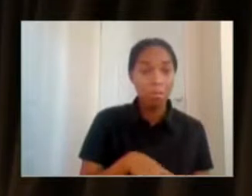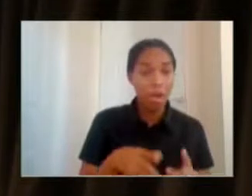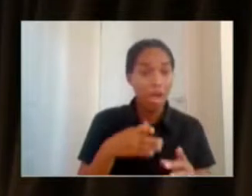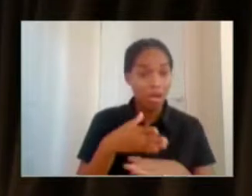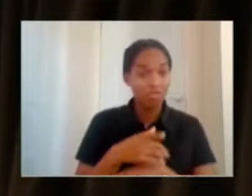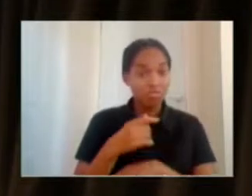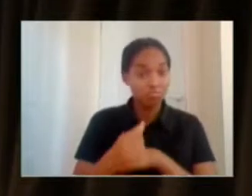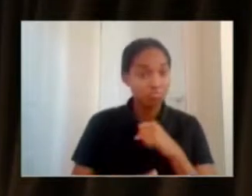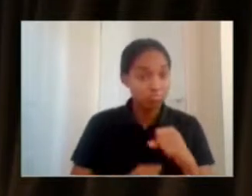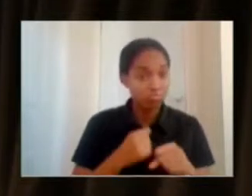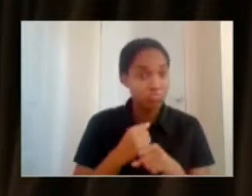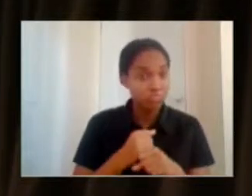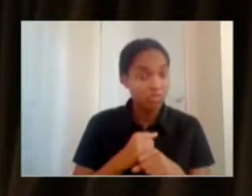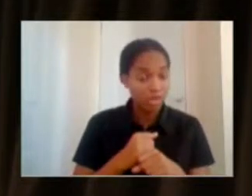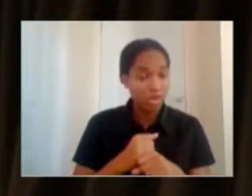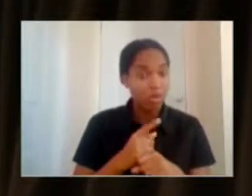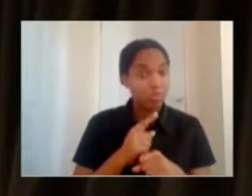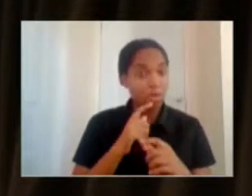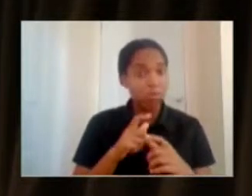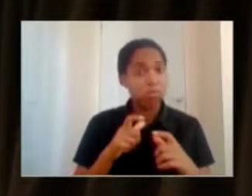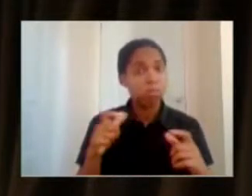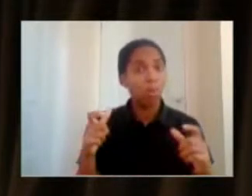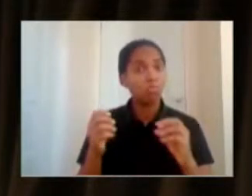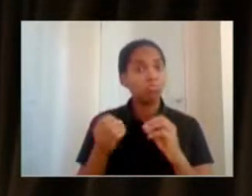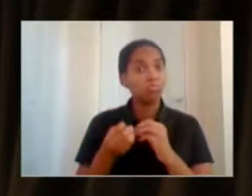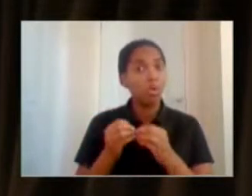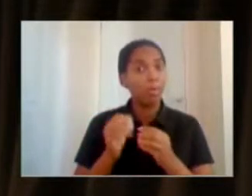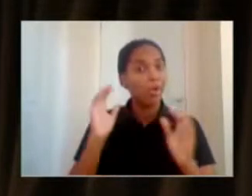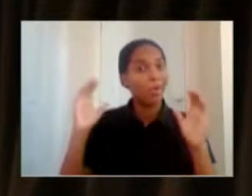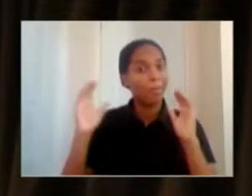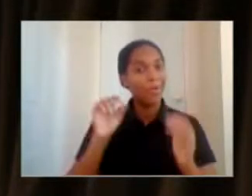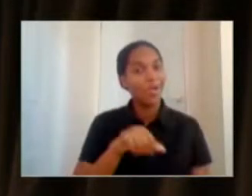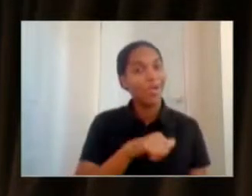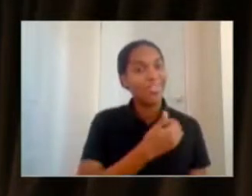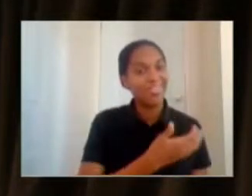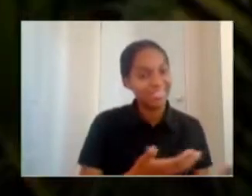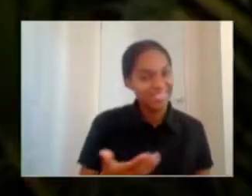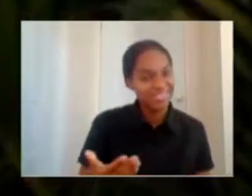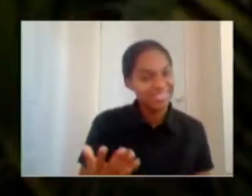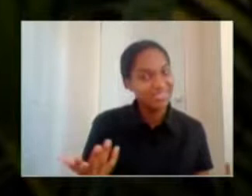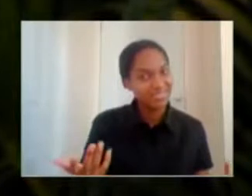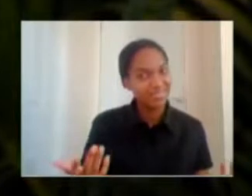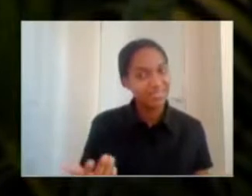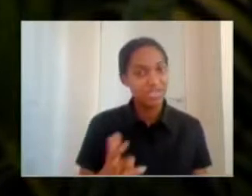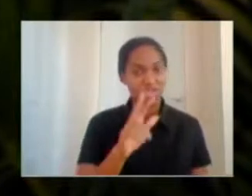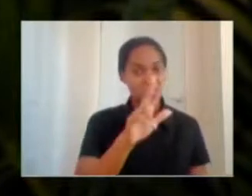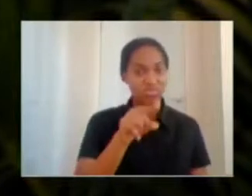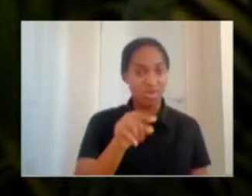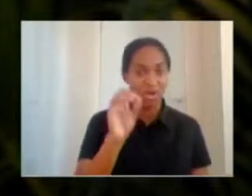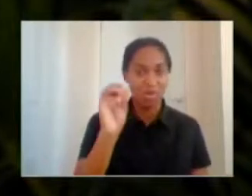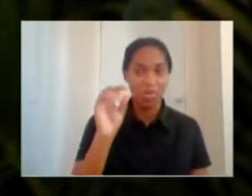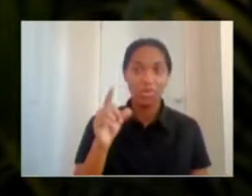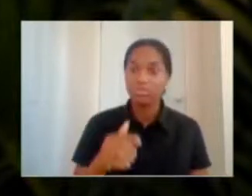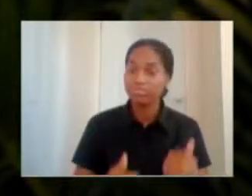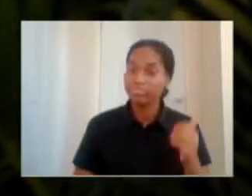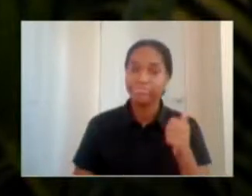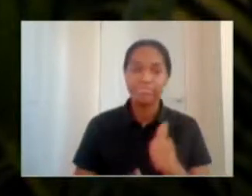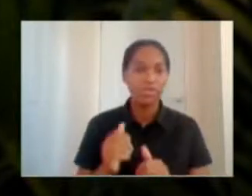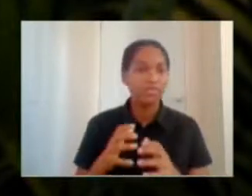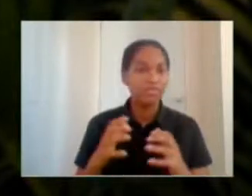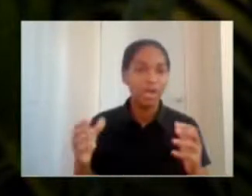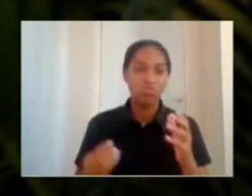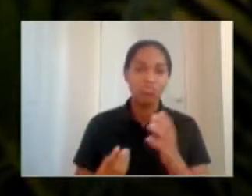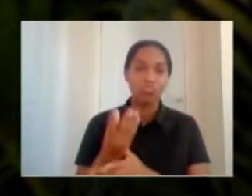it's actually a huge number compared to other things. 3.0 is much faster growing than